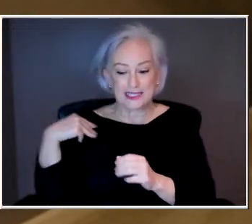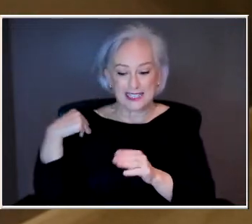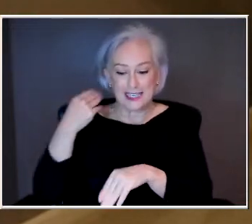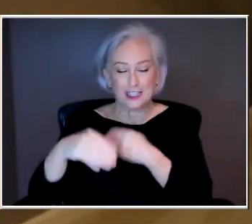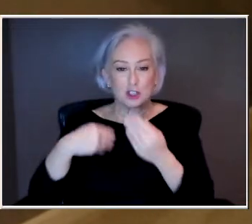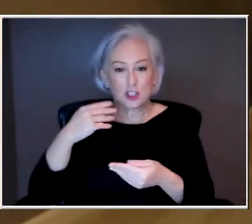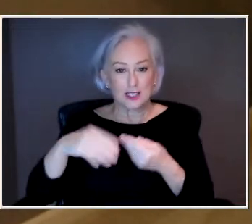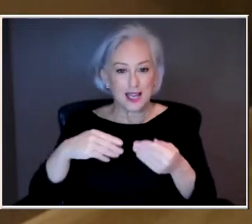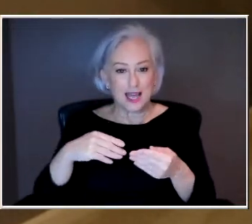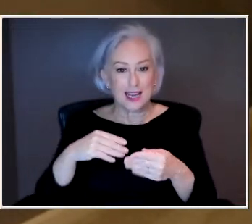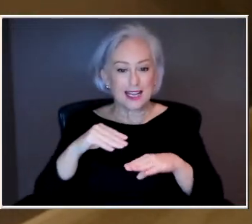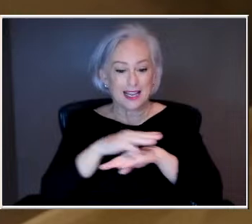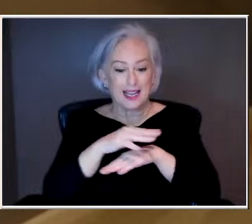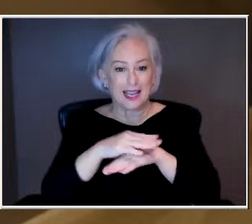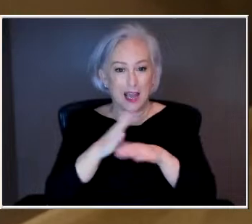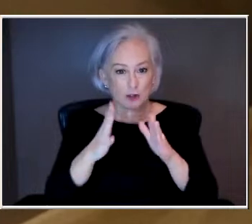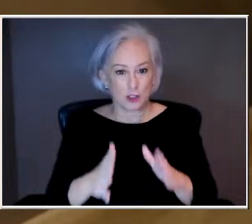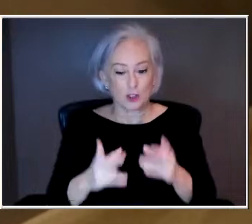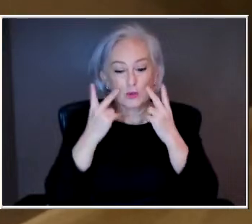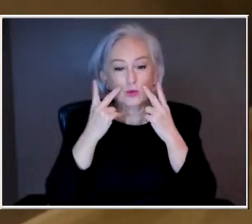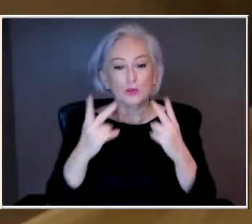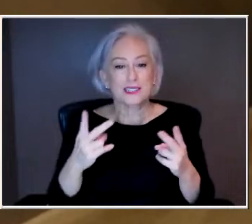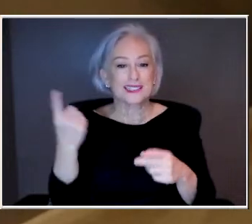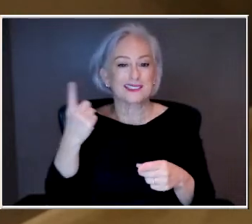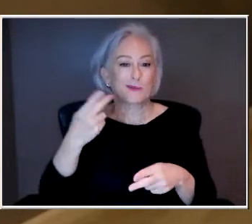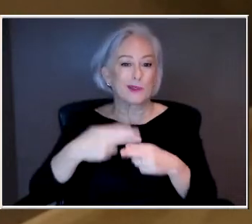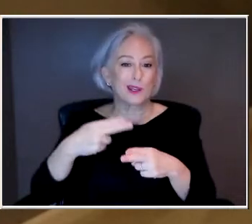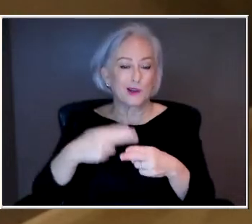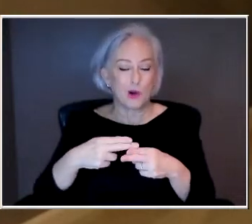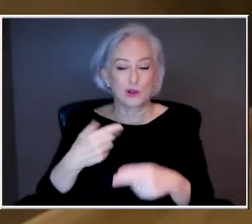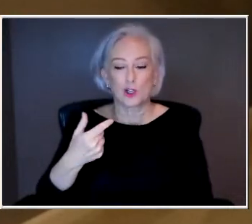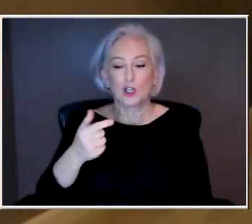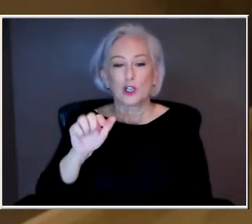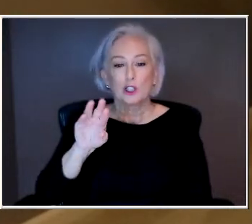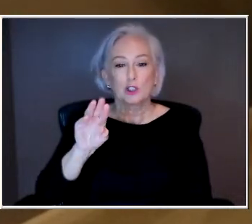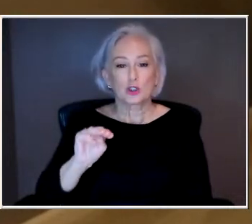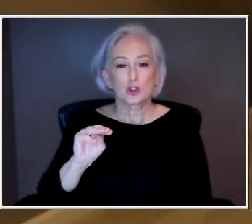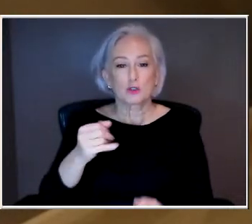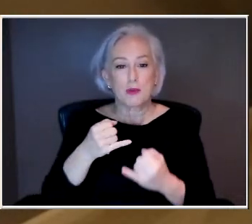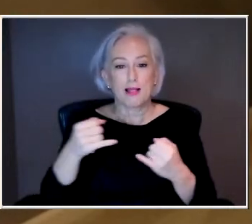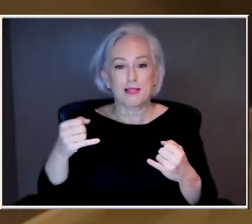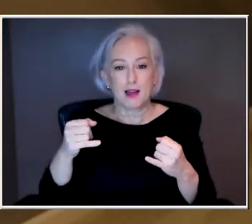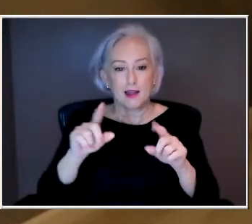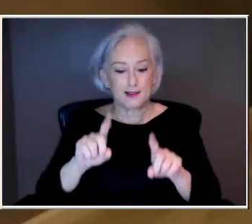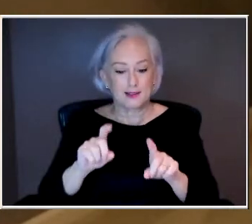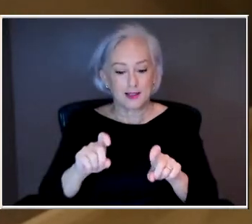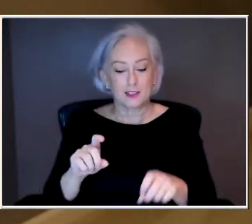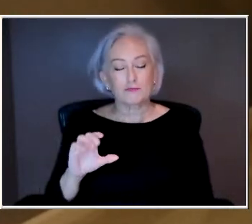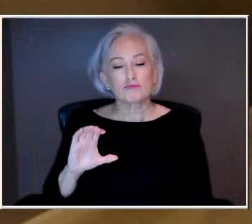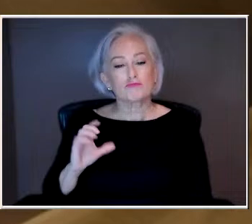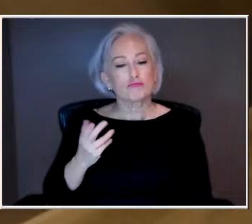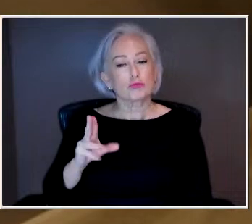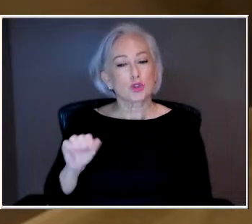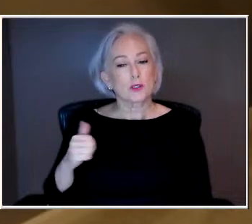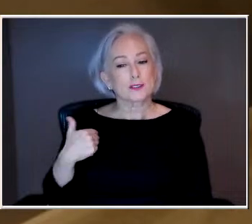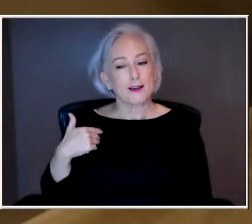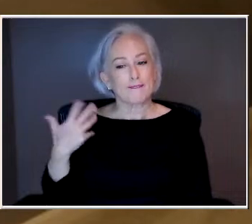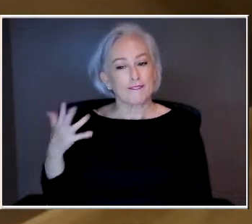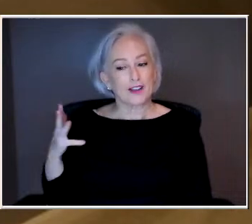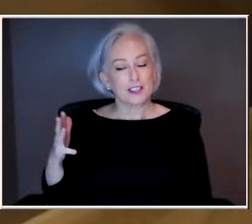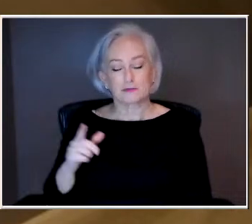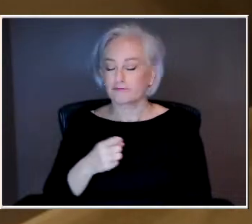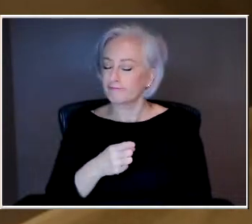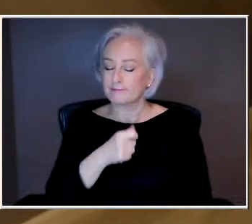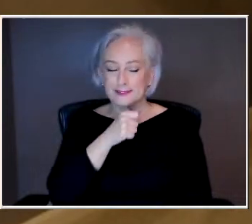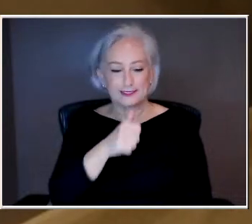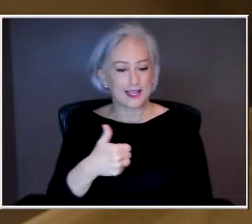what we call as germline testing. And so we did that for Chris, and he did not have